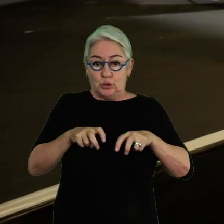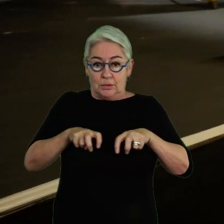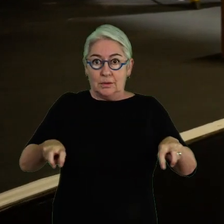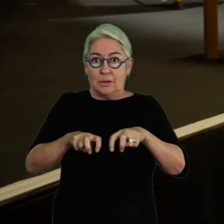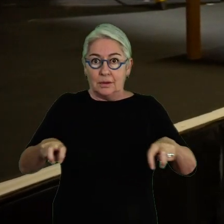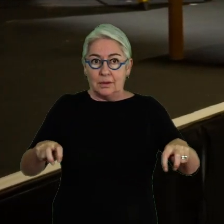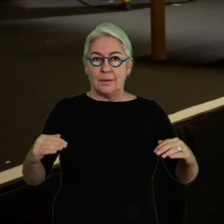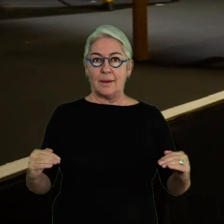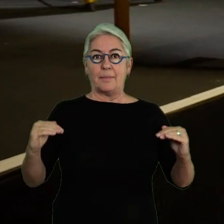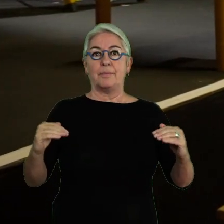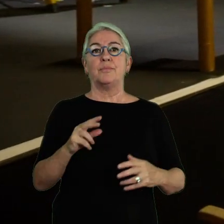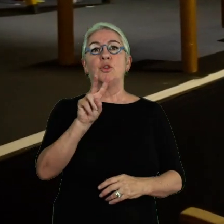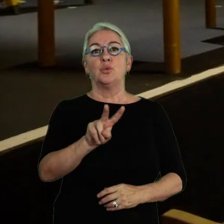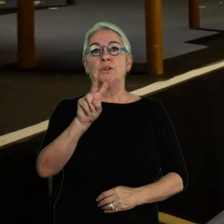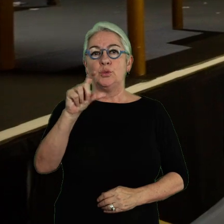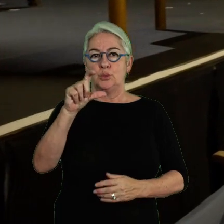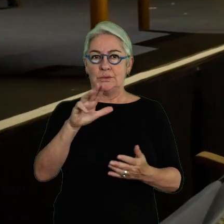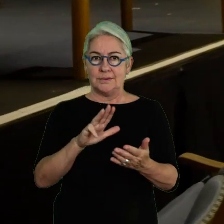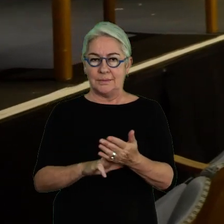of 22 centimetres.